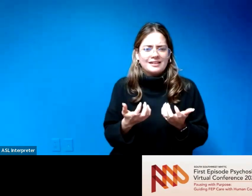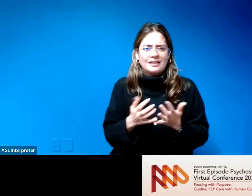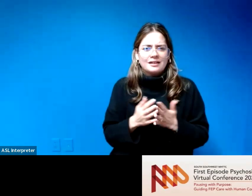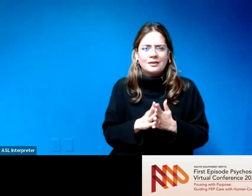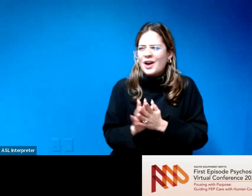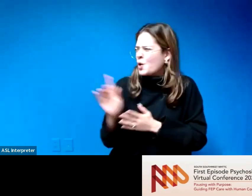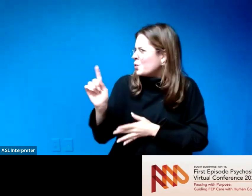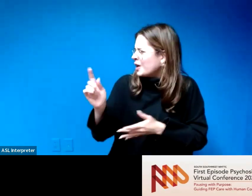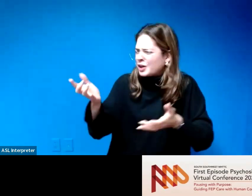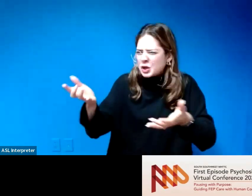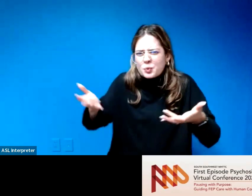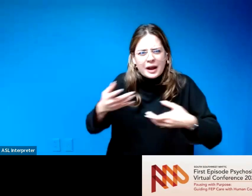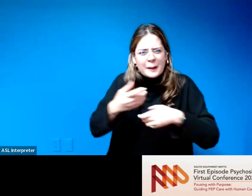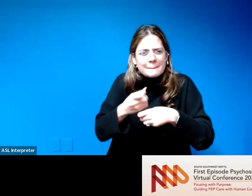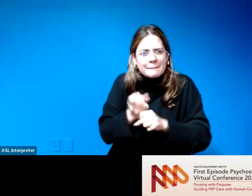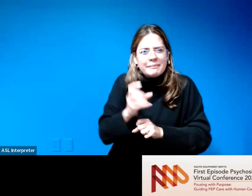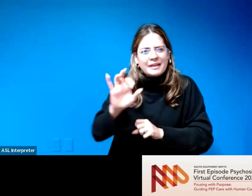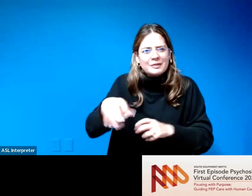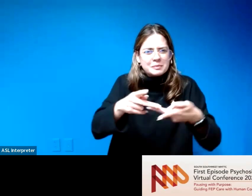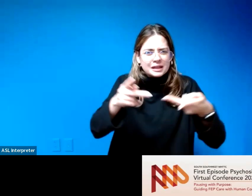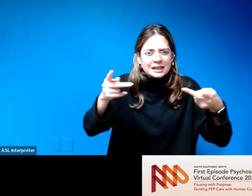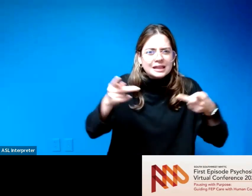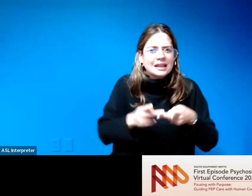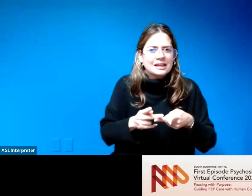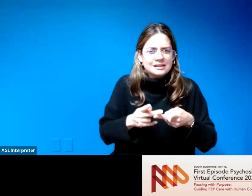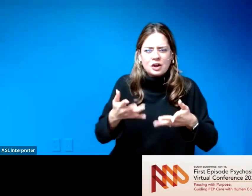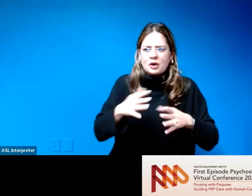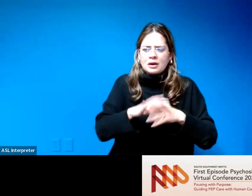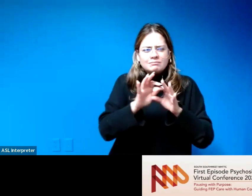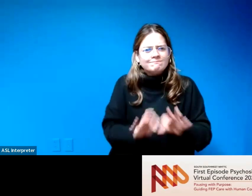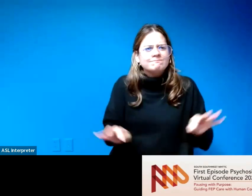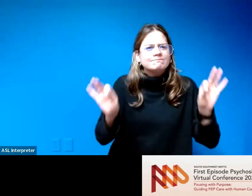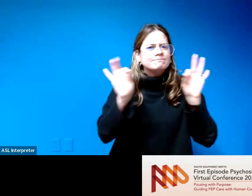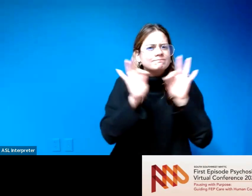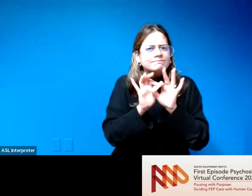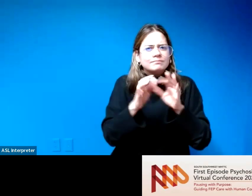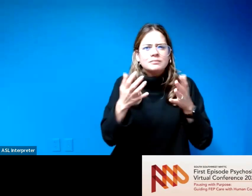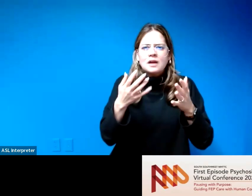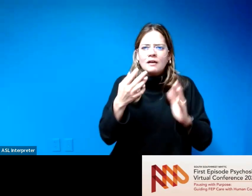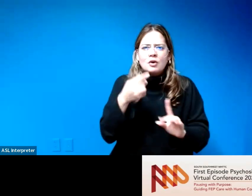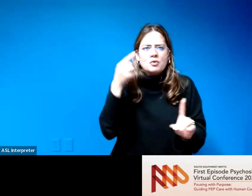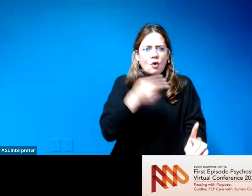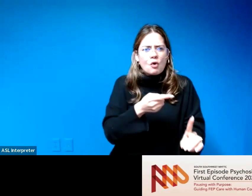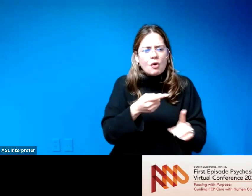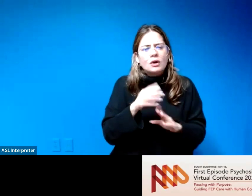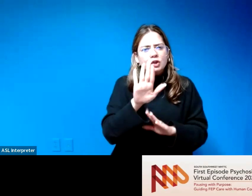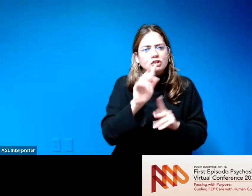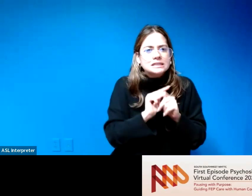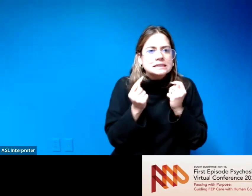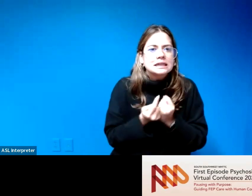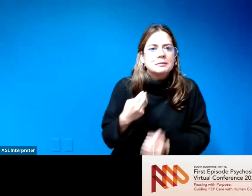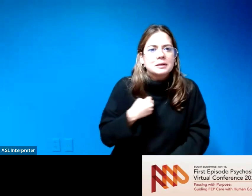where do you want to kind of create those spaces that are going to be meaningful, or going to kind of give your team and the members